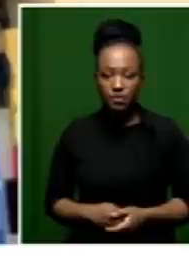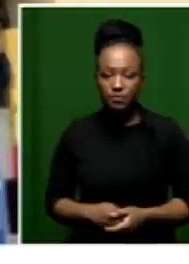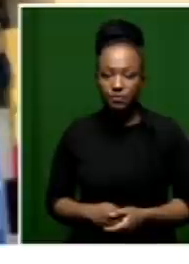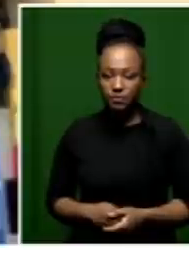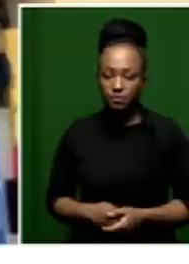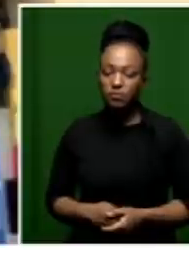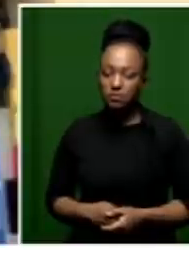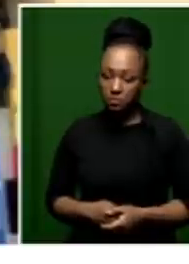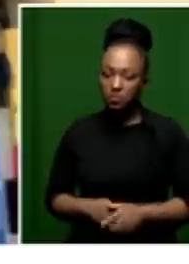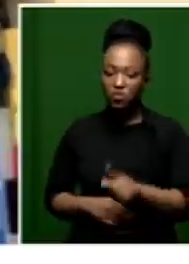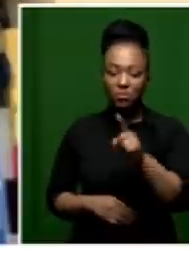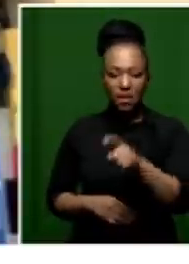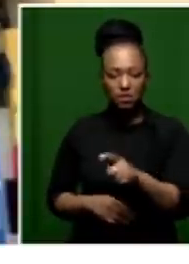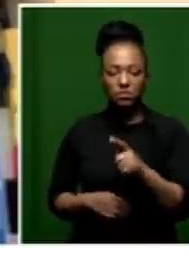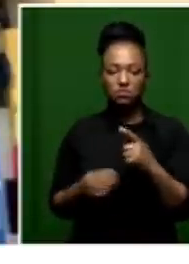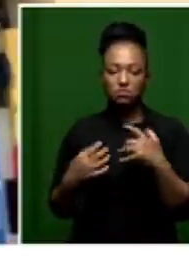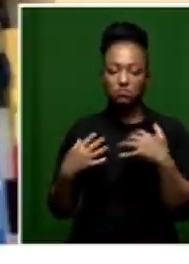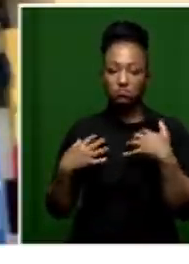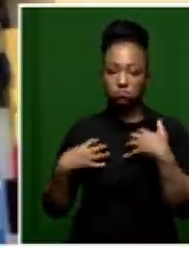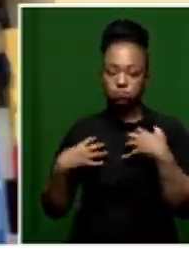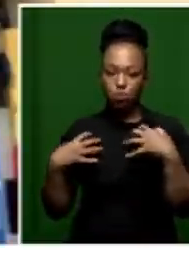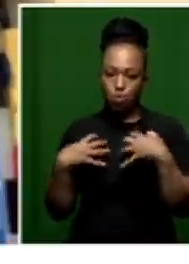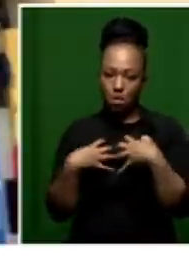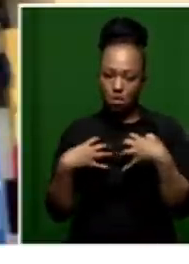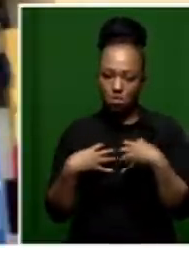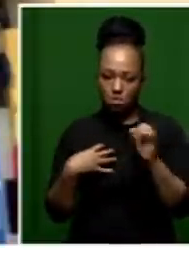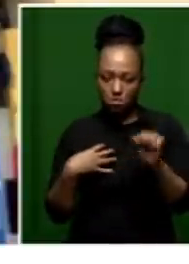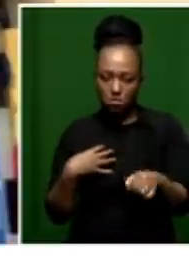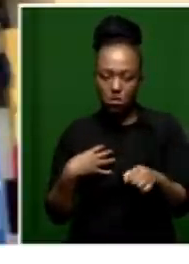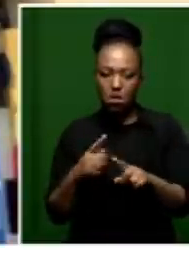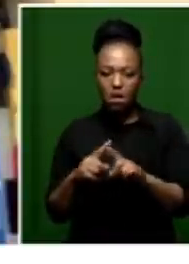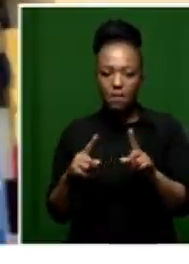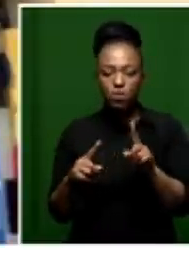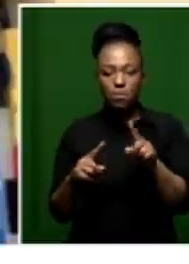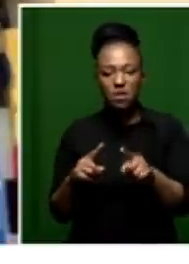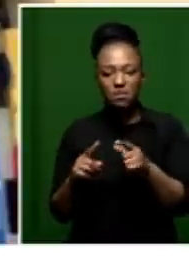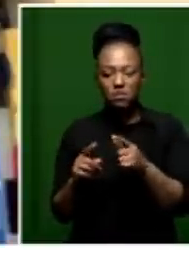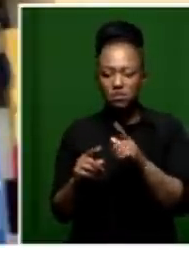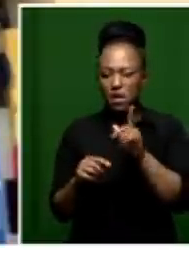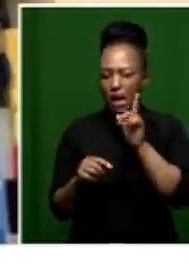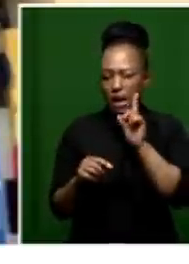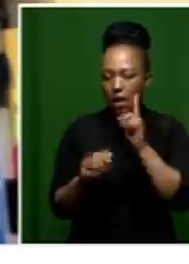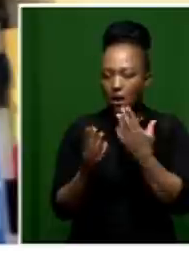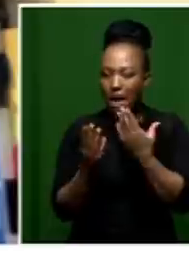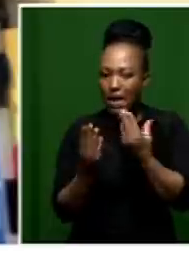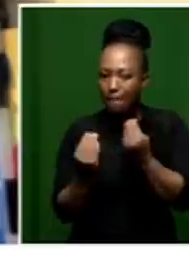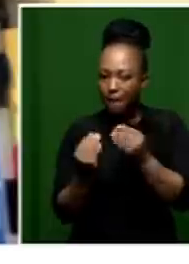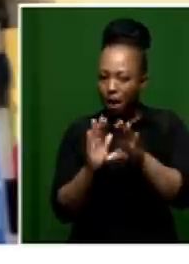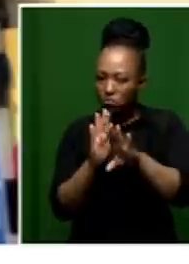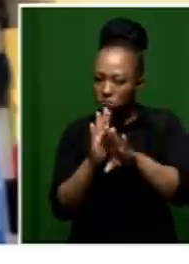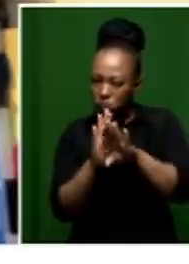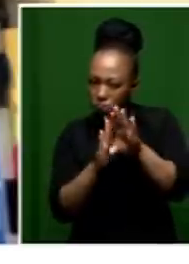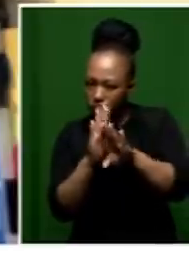we should be concerned. Yeah. But I think that we're going to have to follow the numbers very carefully. But more